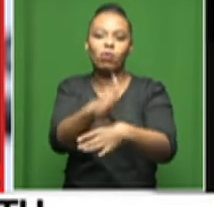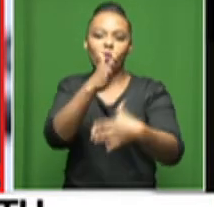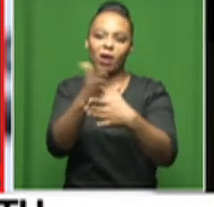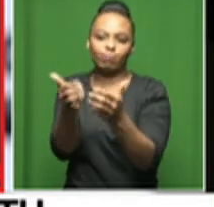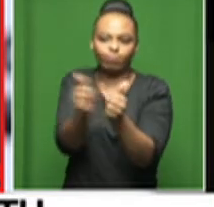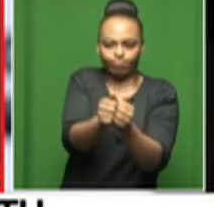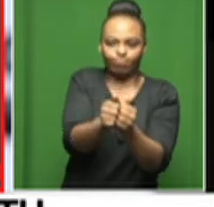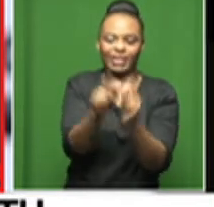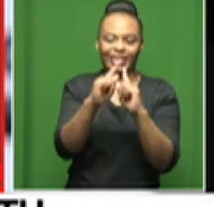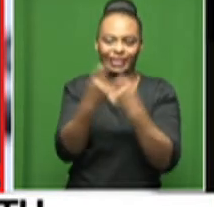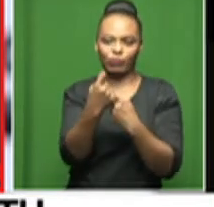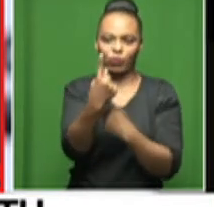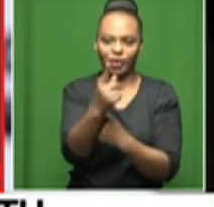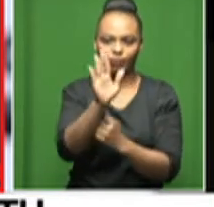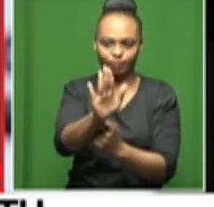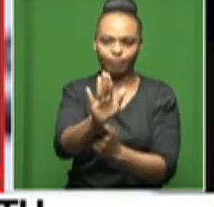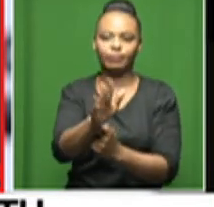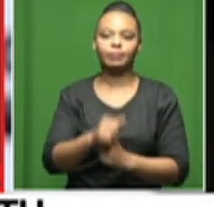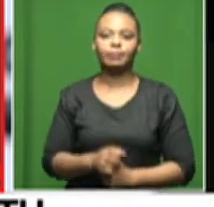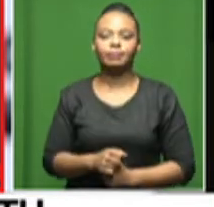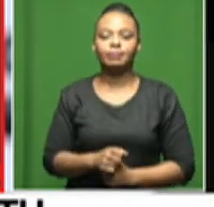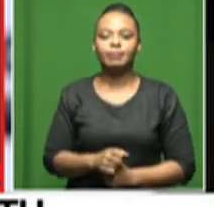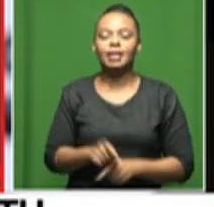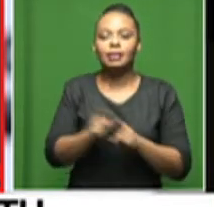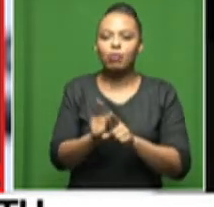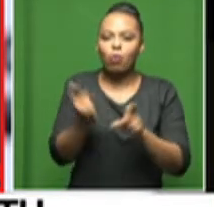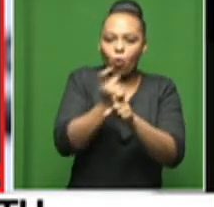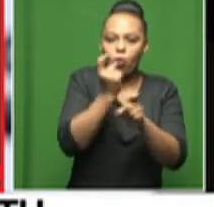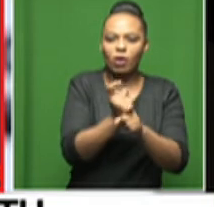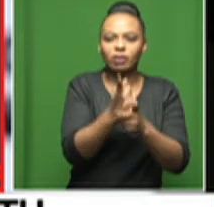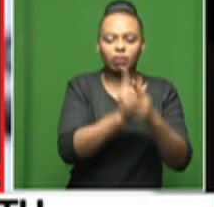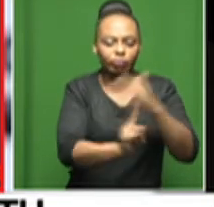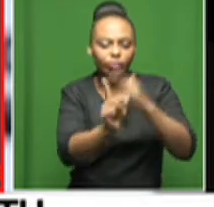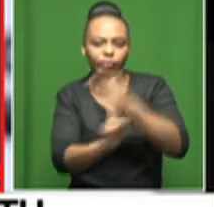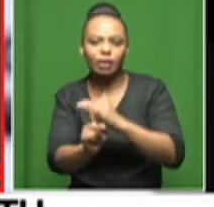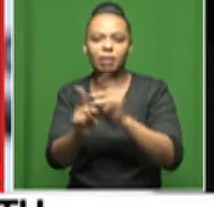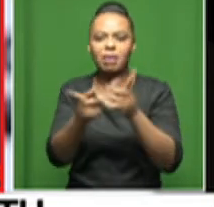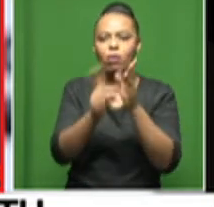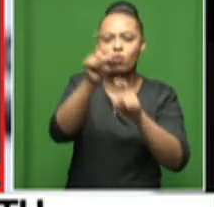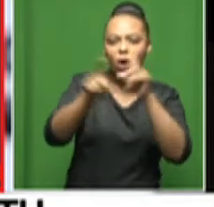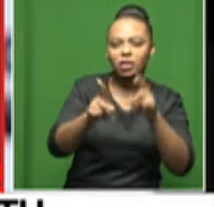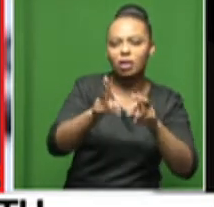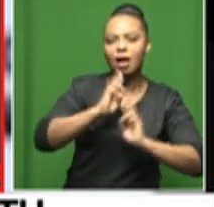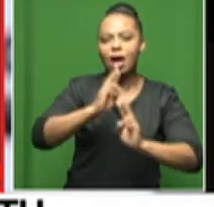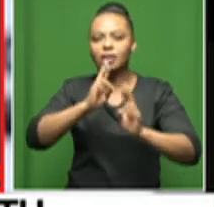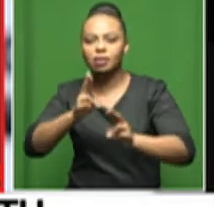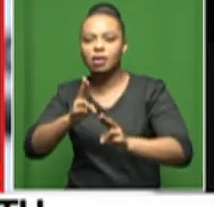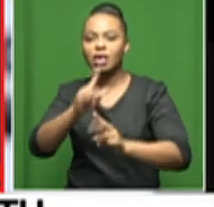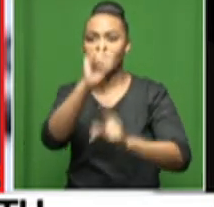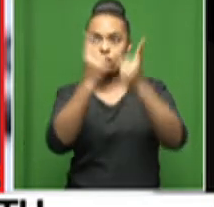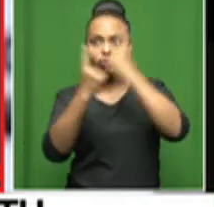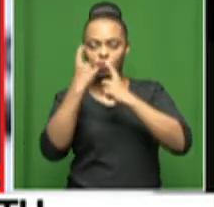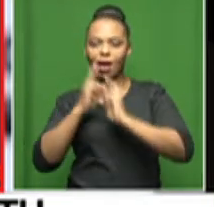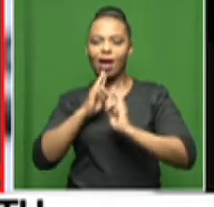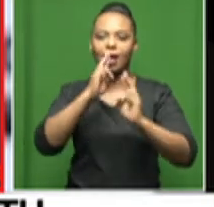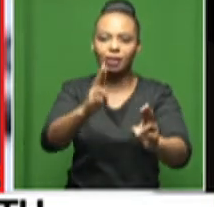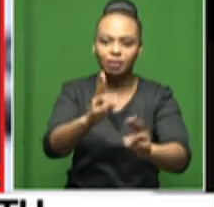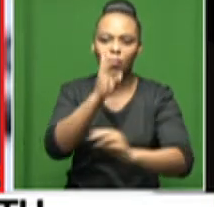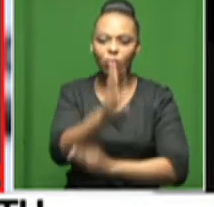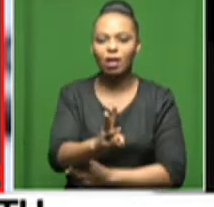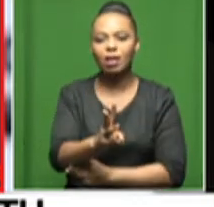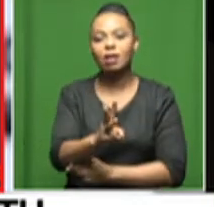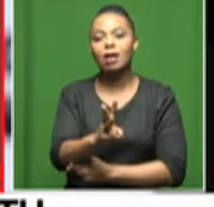together as one team. Research are also going to be out there doing different, looking at different questions and come back with the answers. At the end, all the